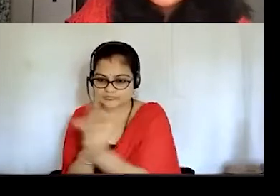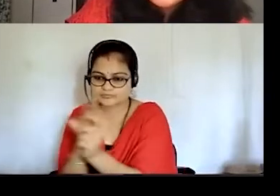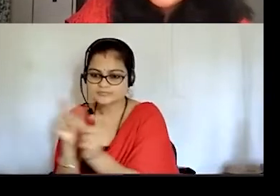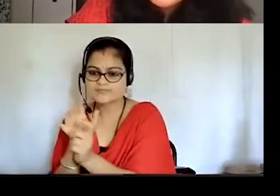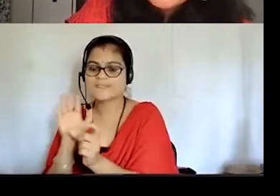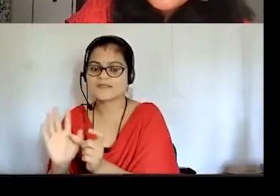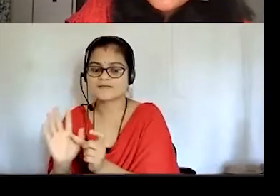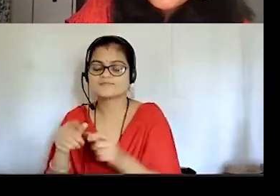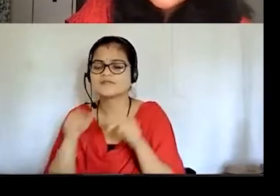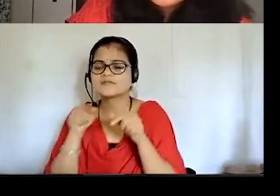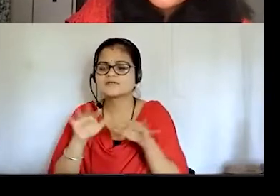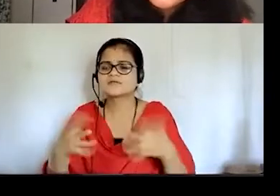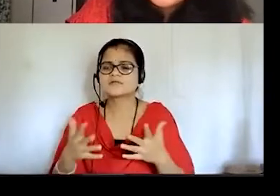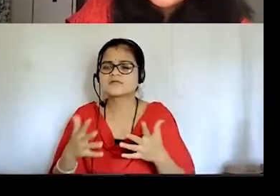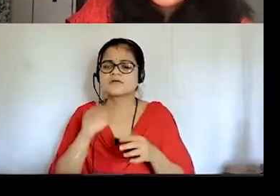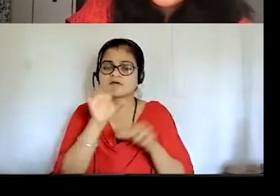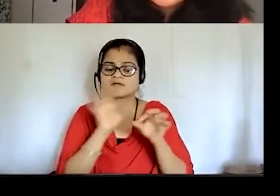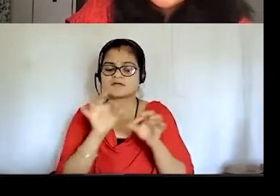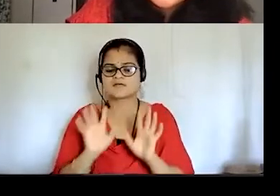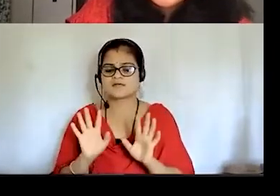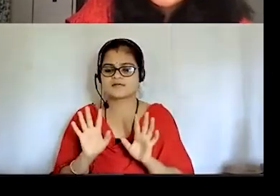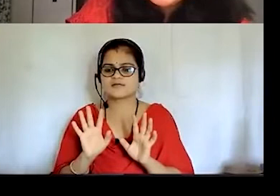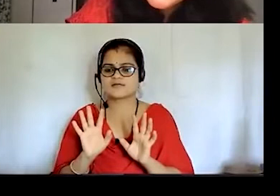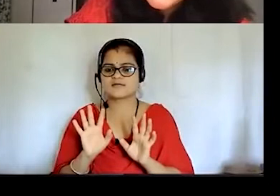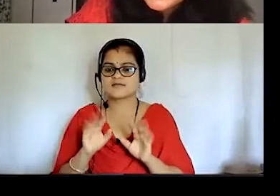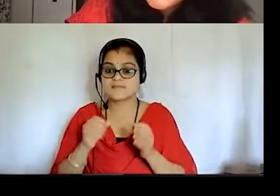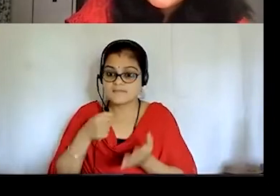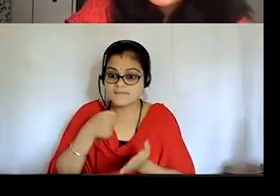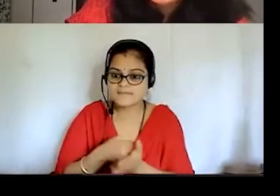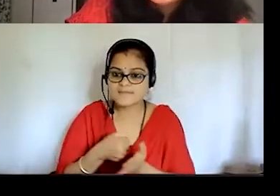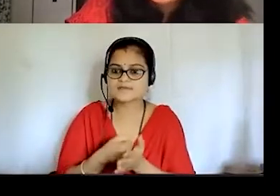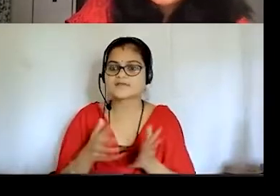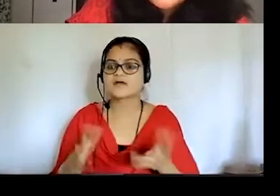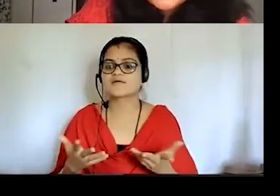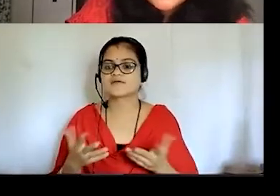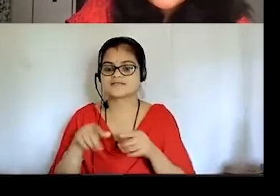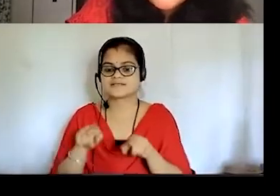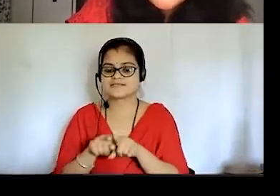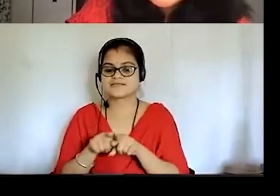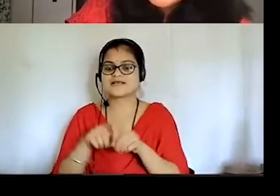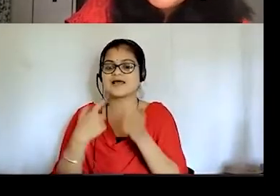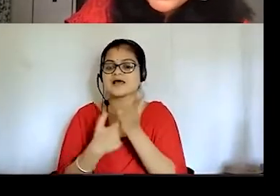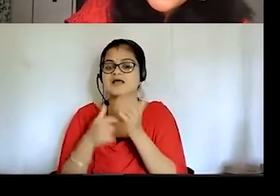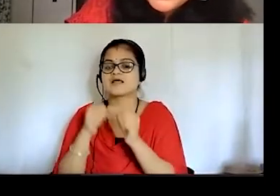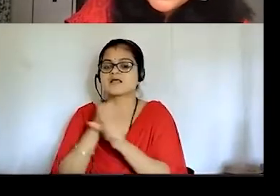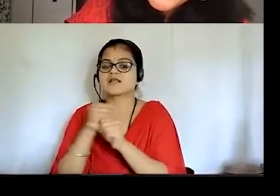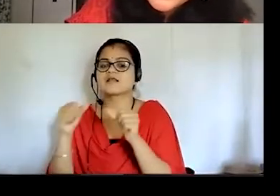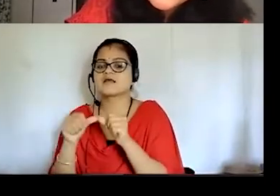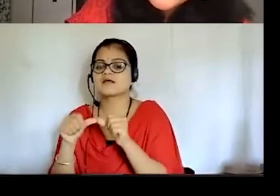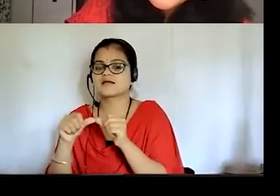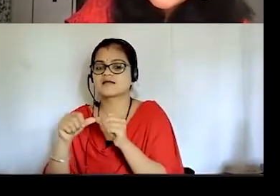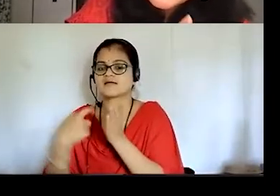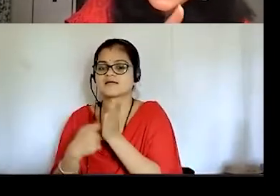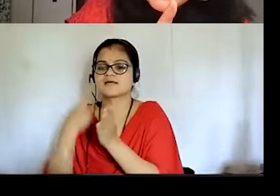derived from the root of information. It's actually like a raga reckoner. The point to be noted